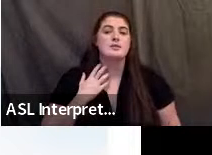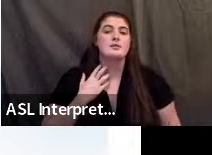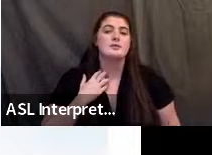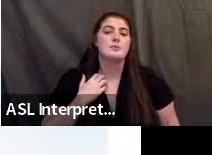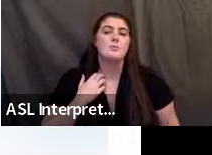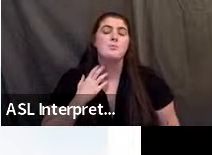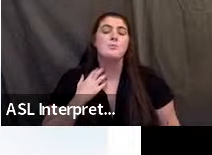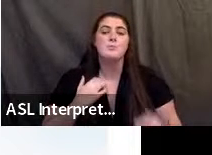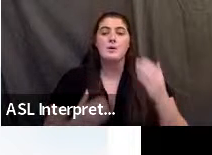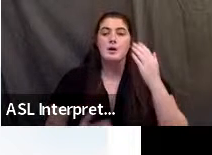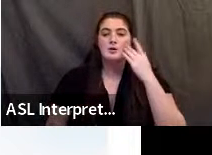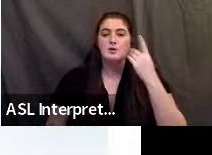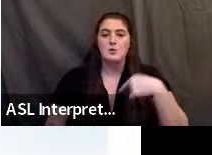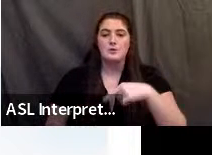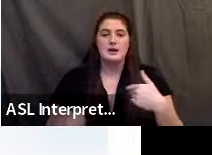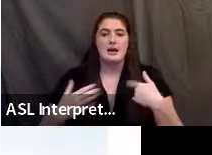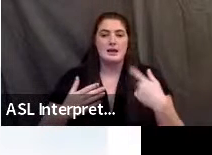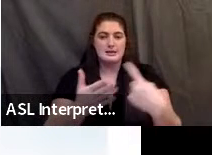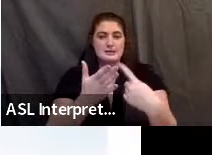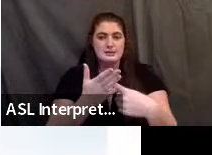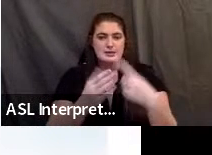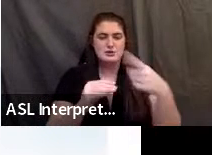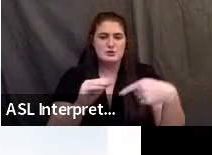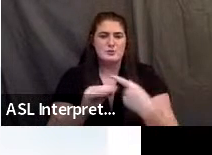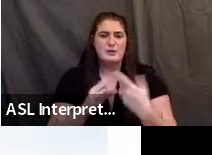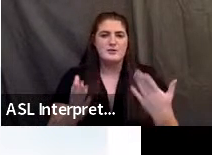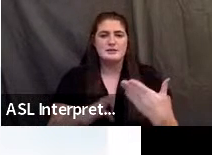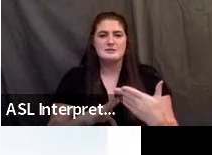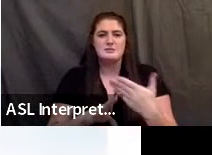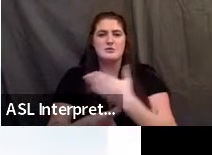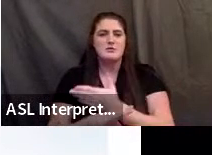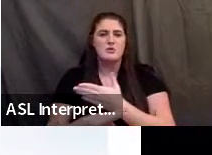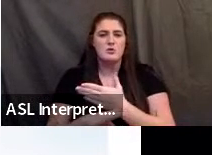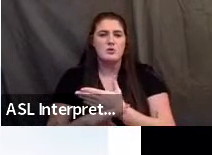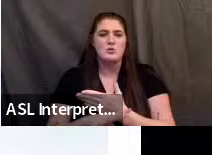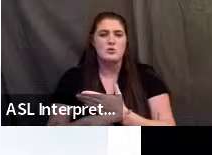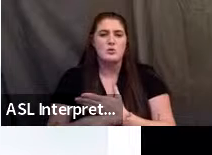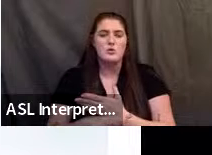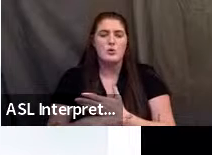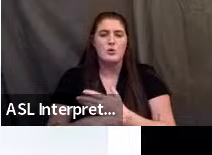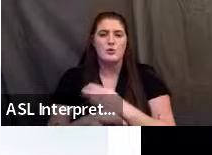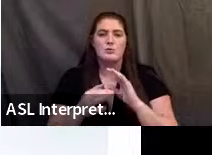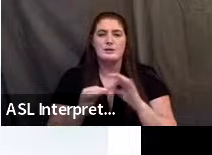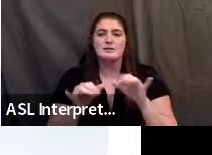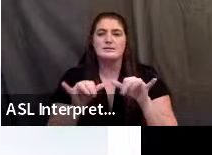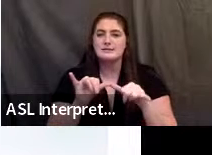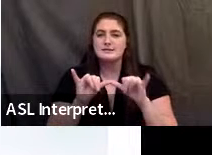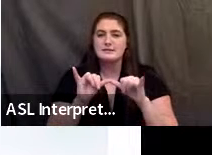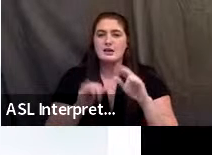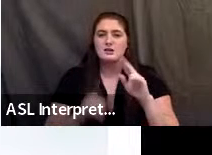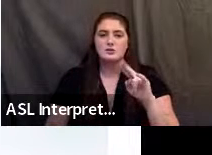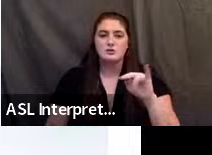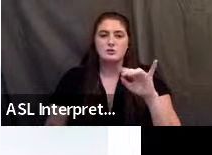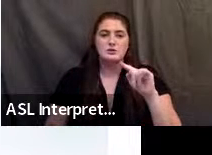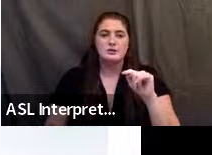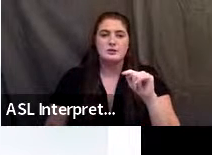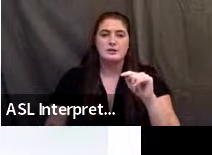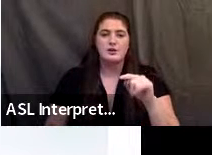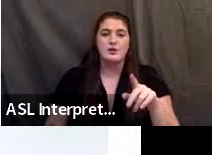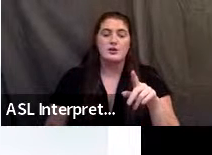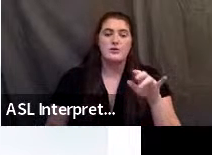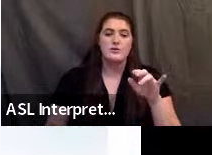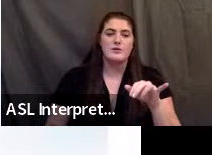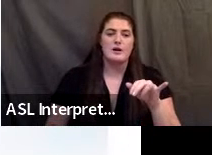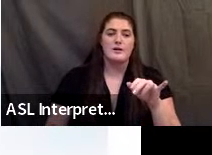I know we had a discussion about this before, as far as the size of the units. Are the IZ